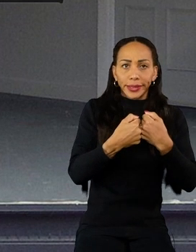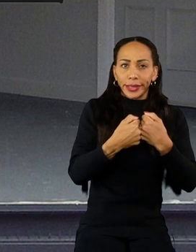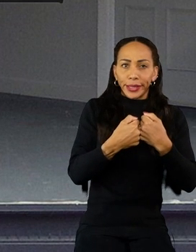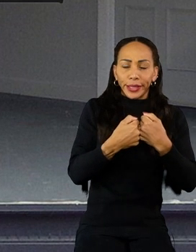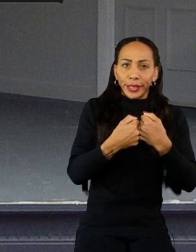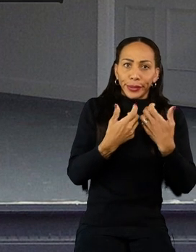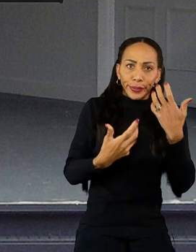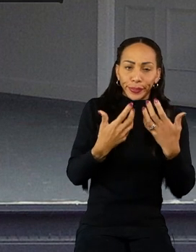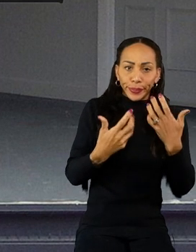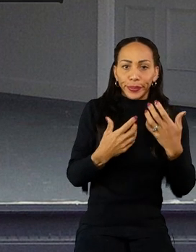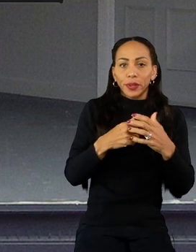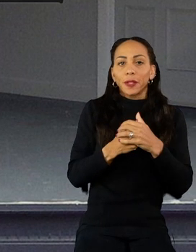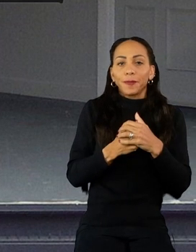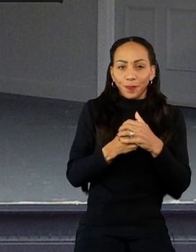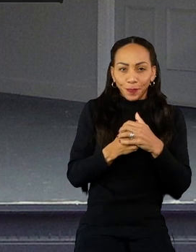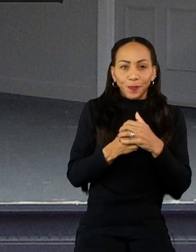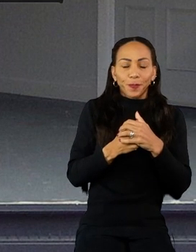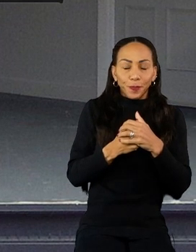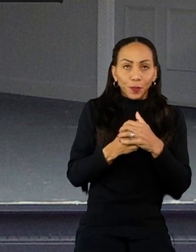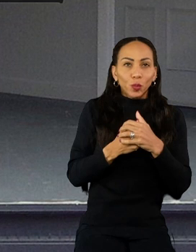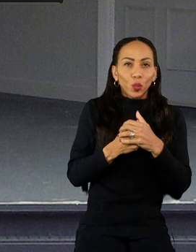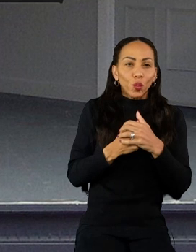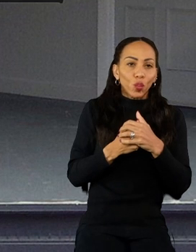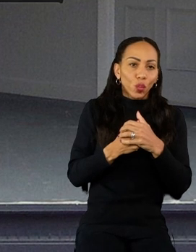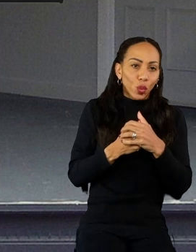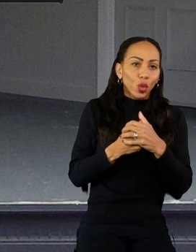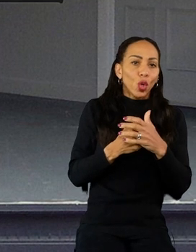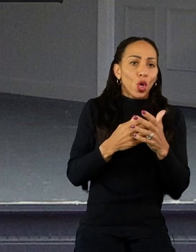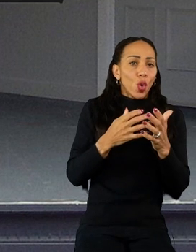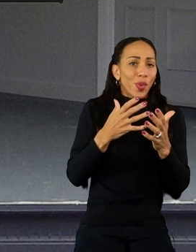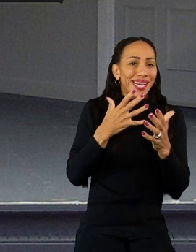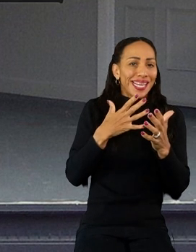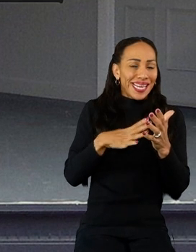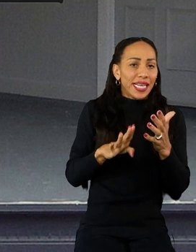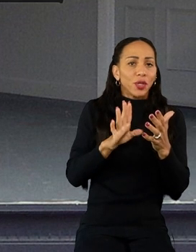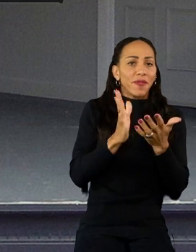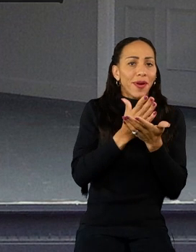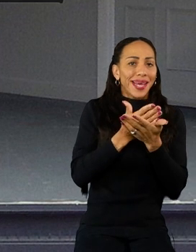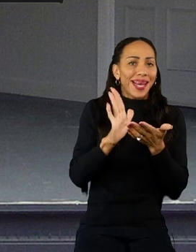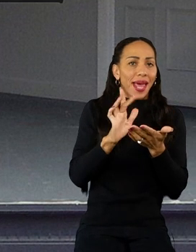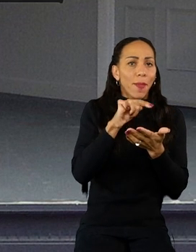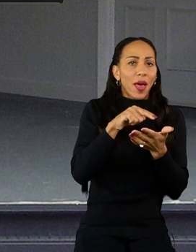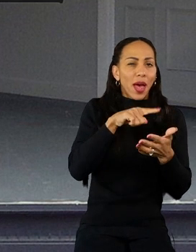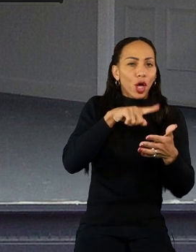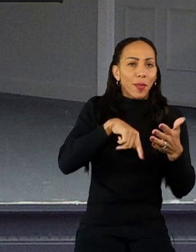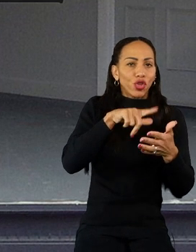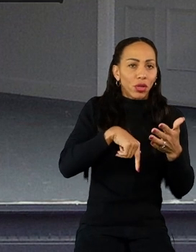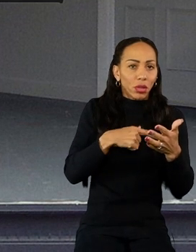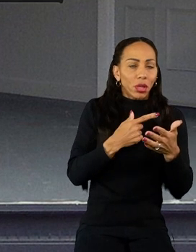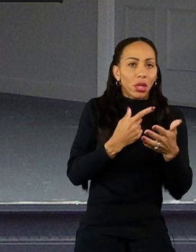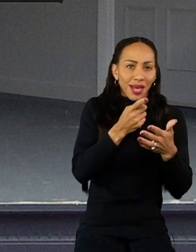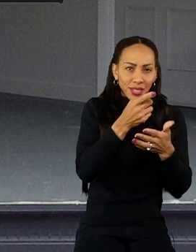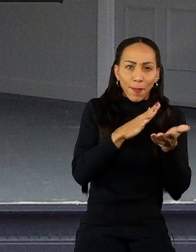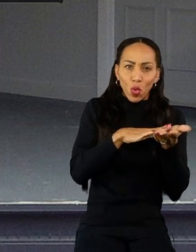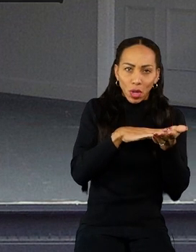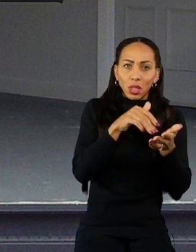because timeframes are so tight, and I think we need to be able to really clearly communicate